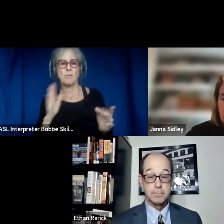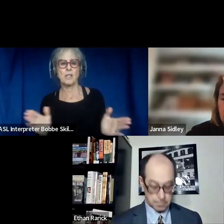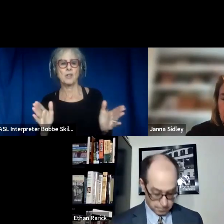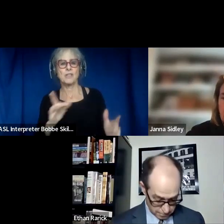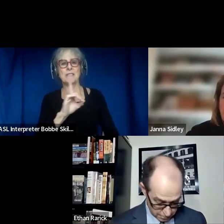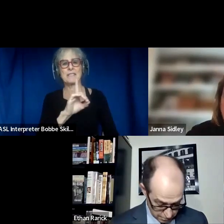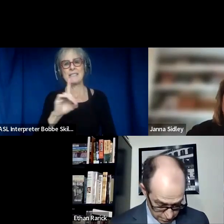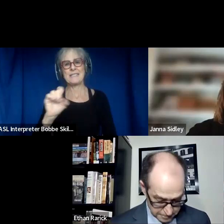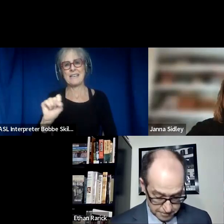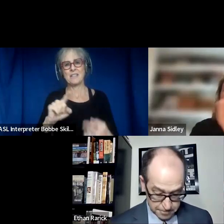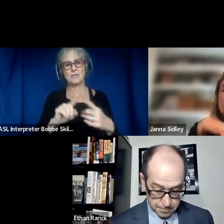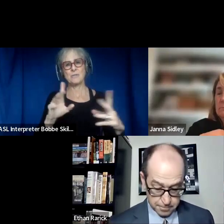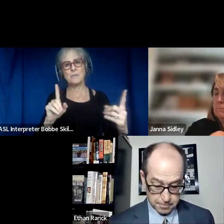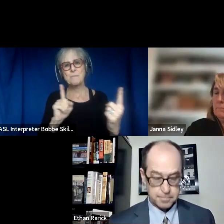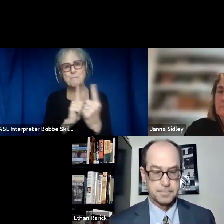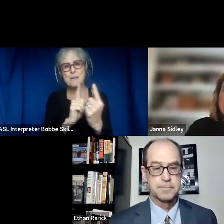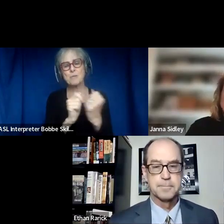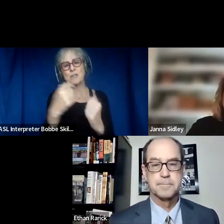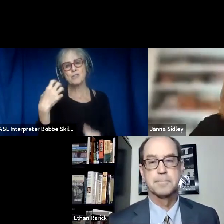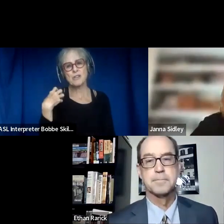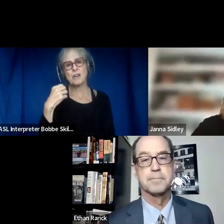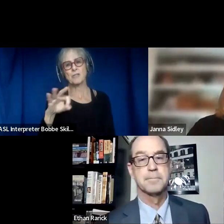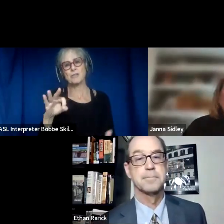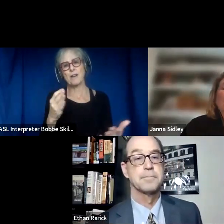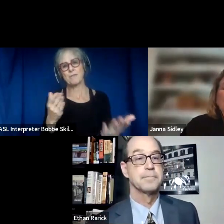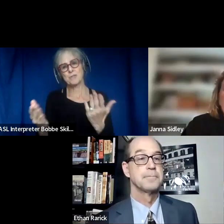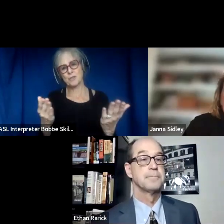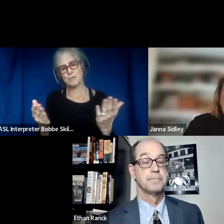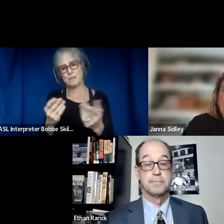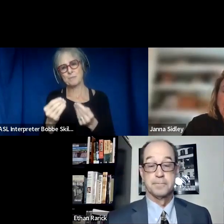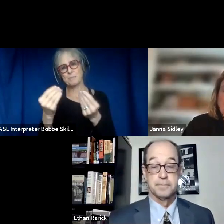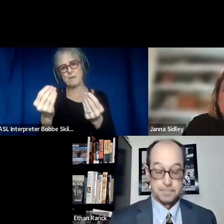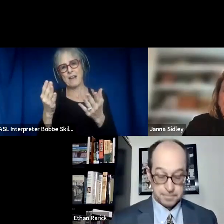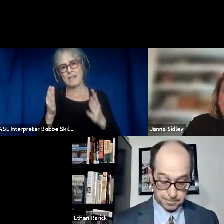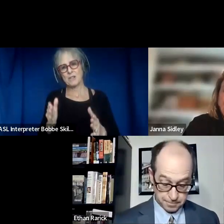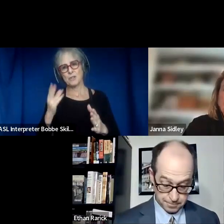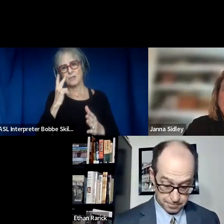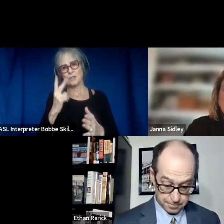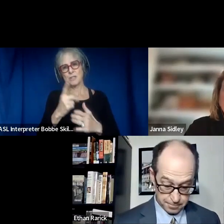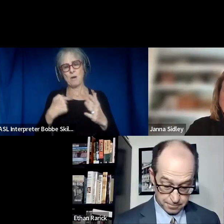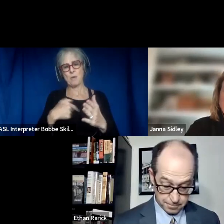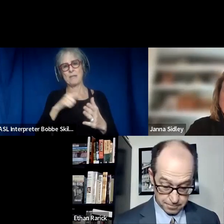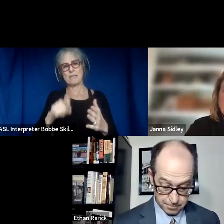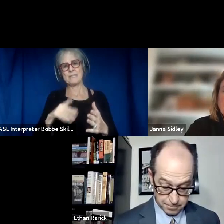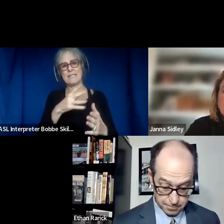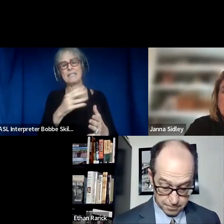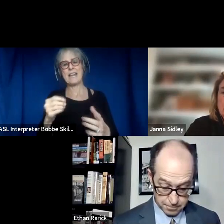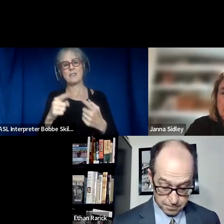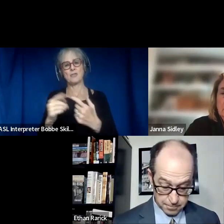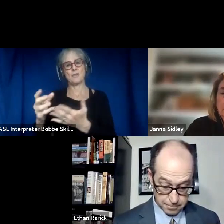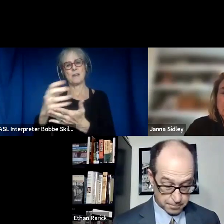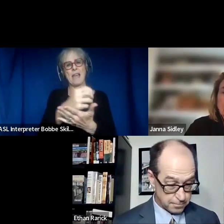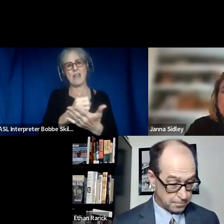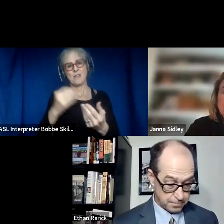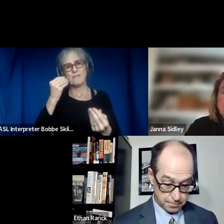DDS to meet with chairs of service providers to see what we need and to gather raw information of challenges